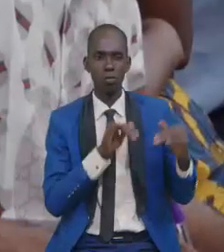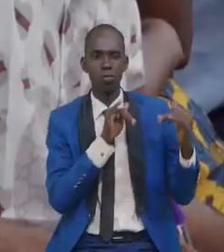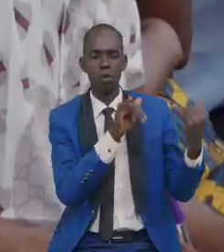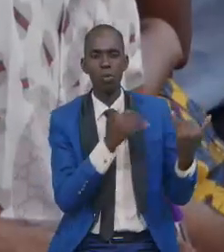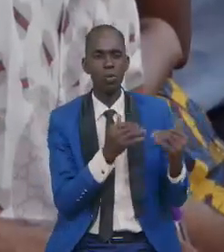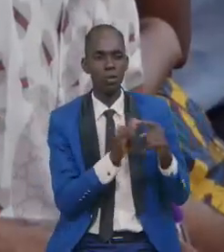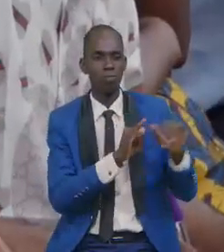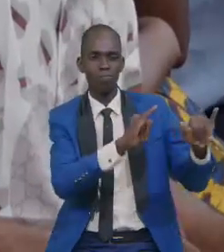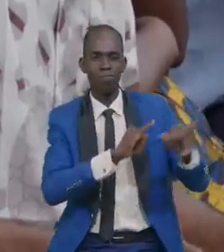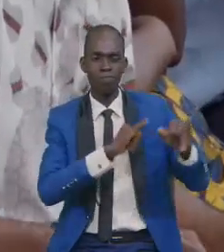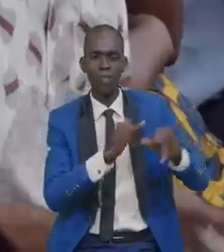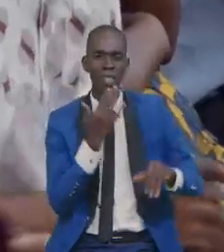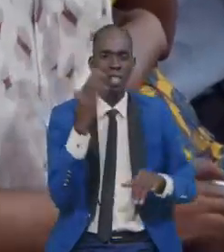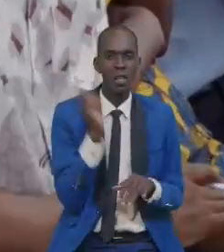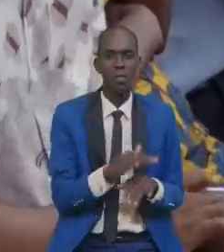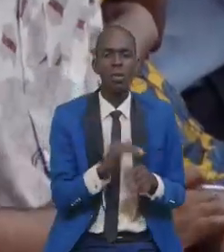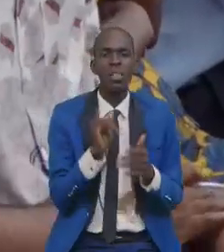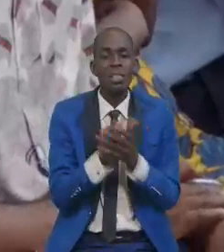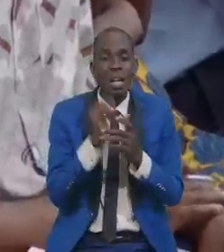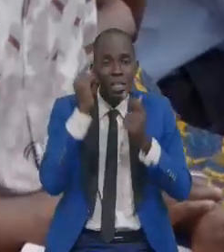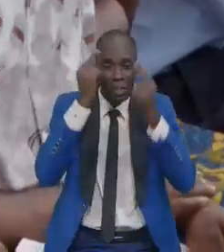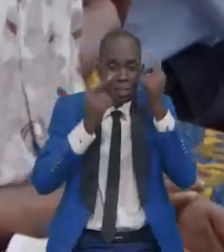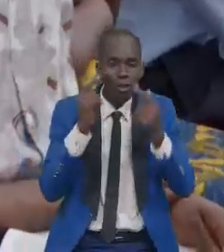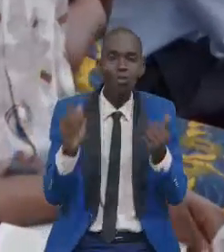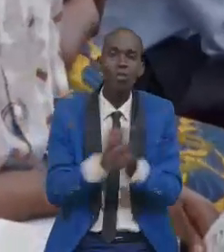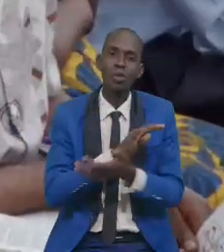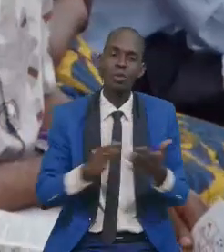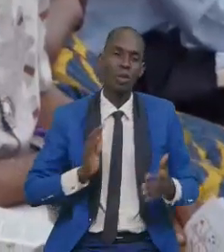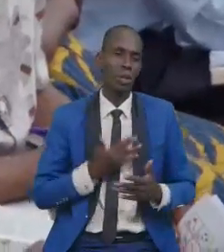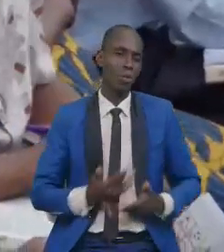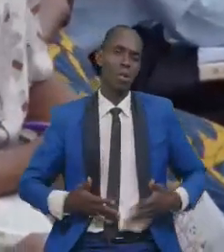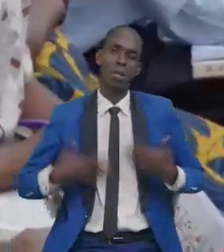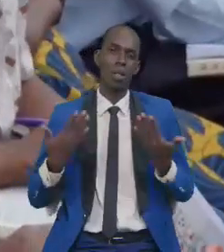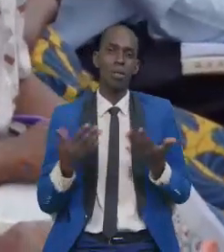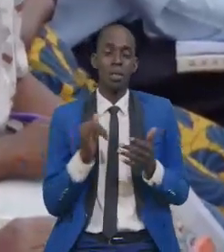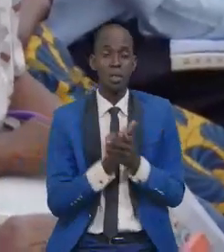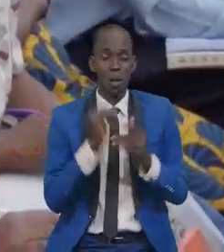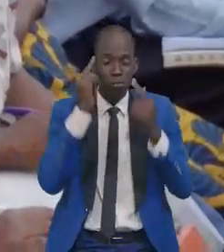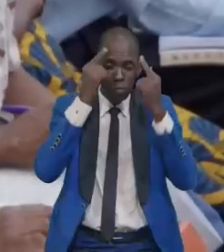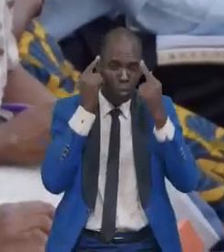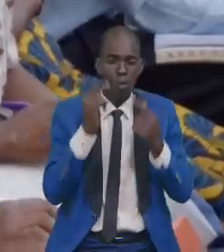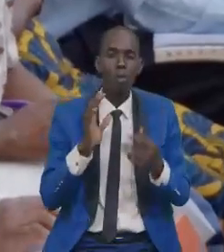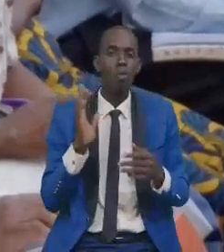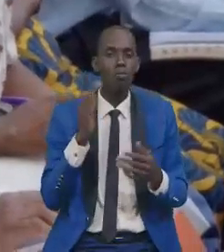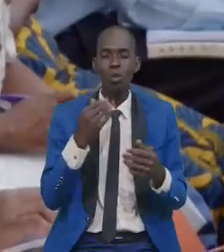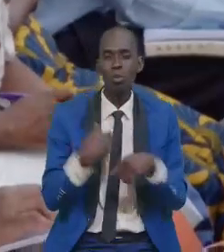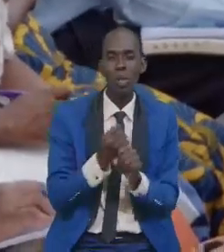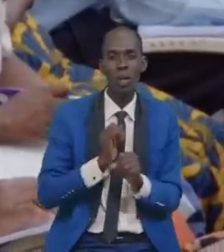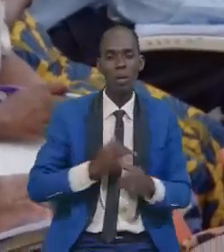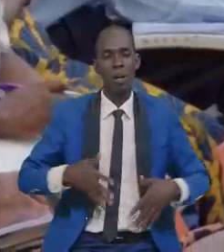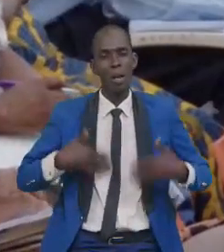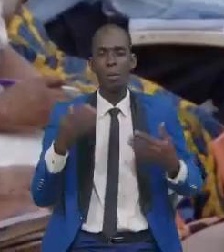retaliate? You know, those thoughts, they spoil our lives. They ruffle our lives. It says, therefore,